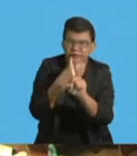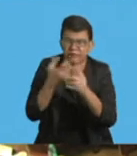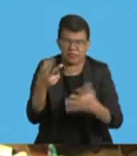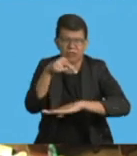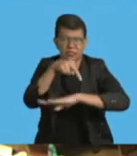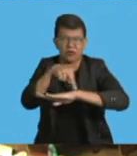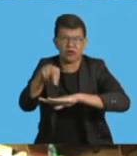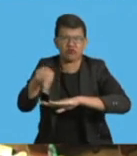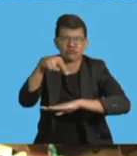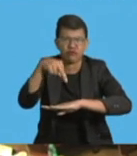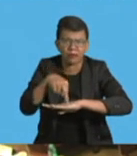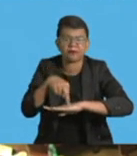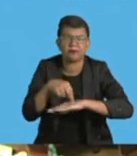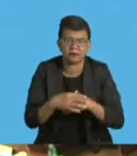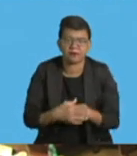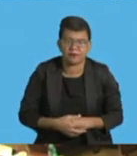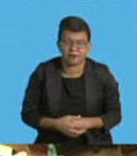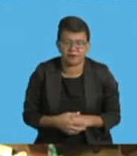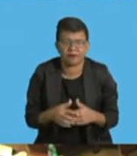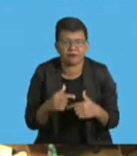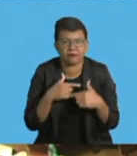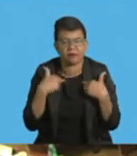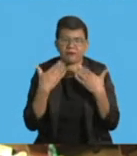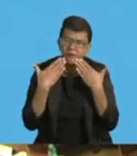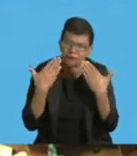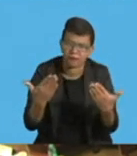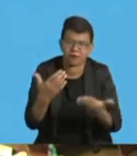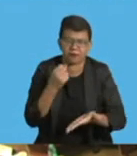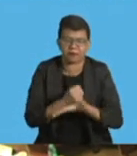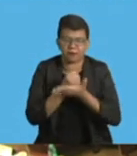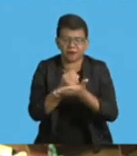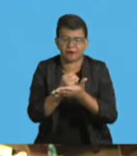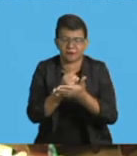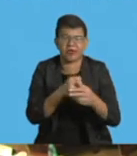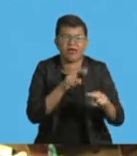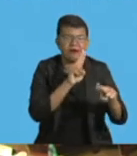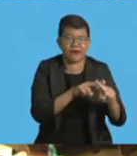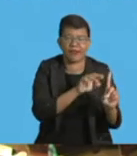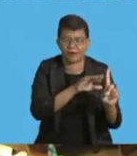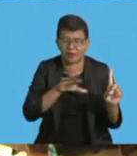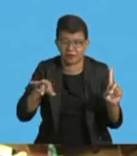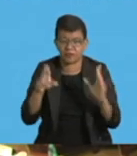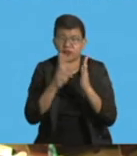appreciated the support we received in Funafuti from New Zealand, and especially Prime Minister Jacinda Ardern.